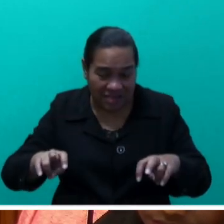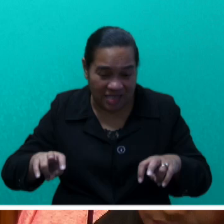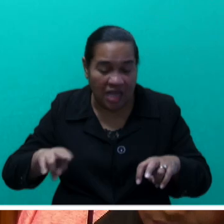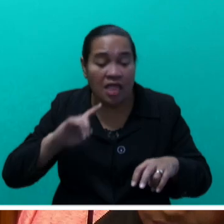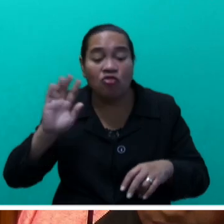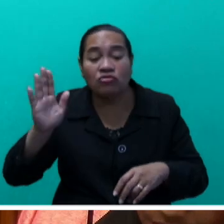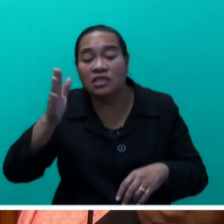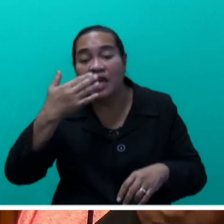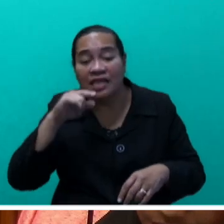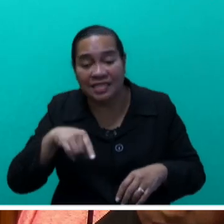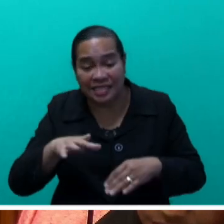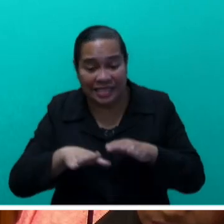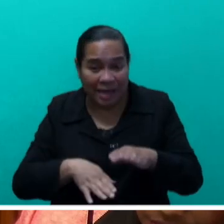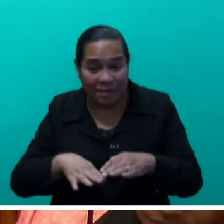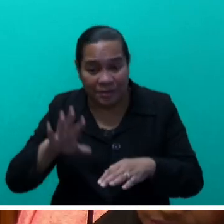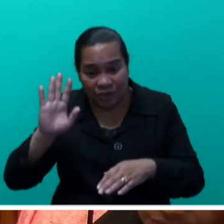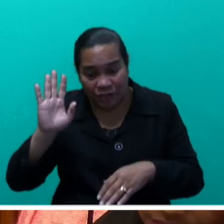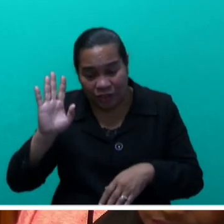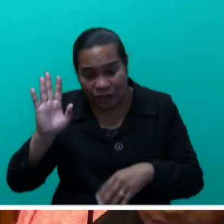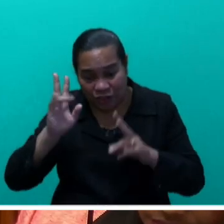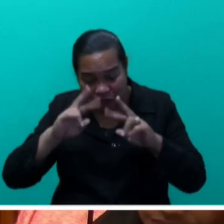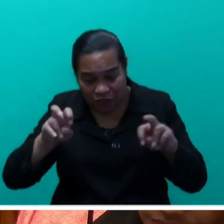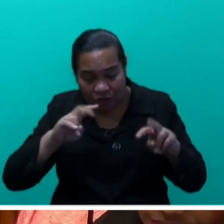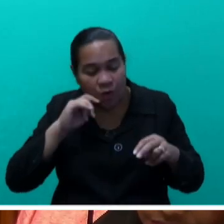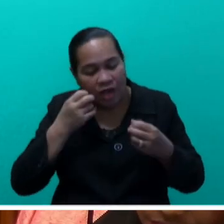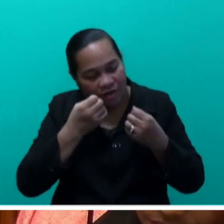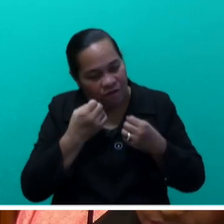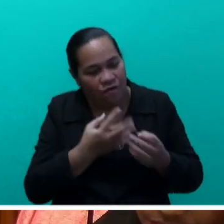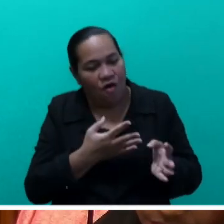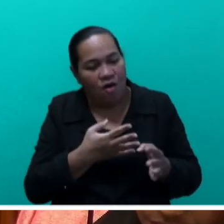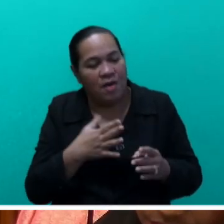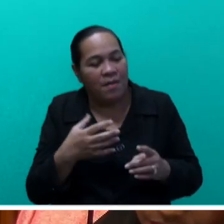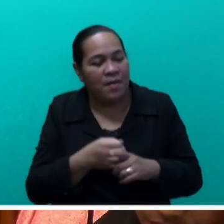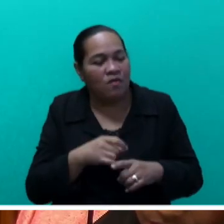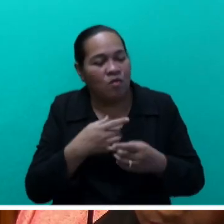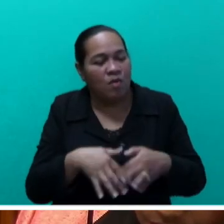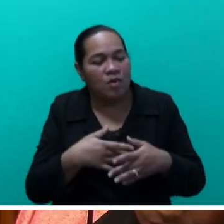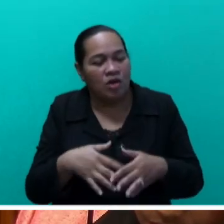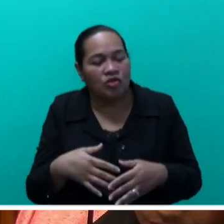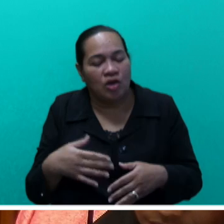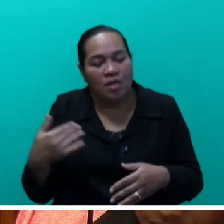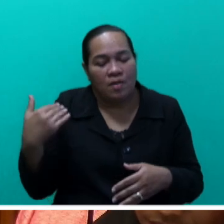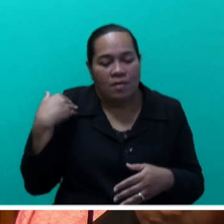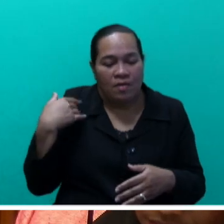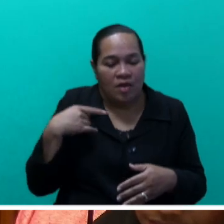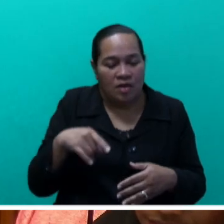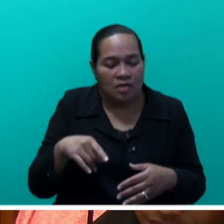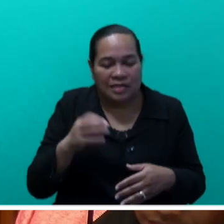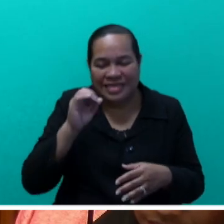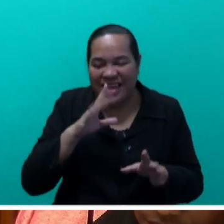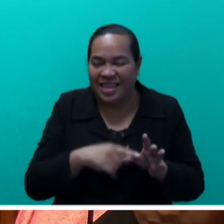from the STEP survey will inform on the impact of the population-based interventions for our people over the last 10